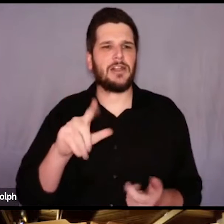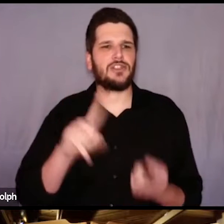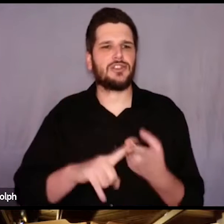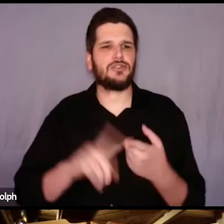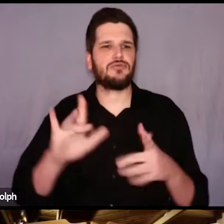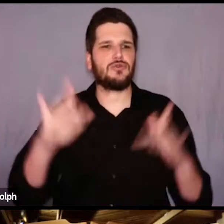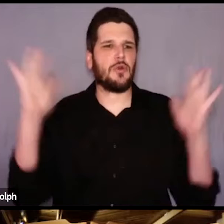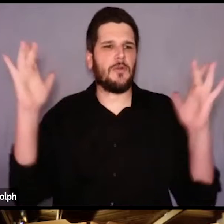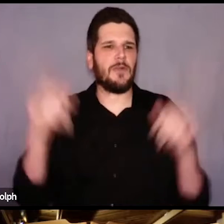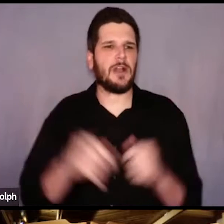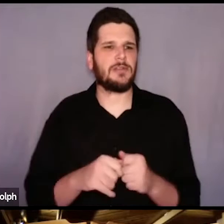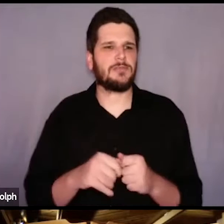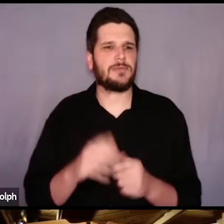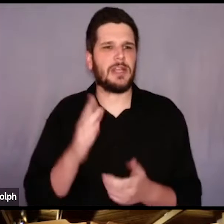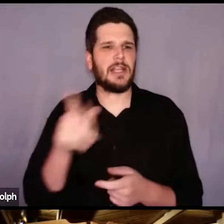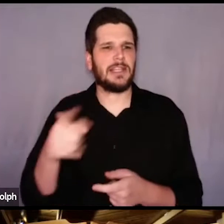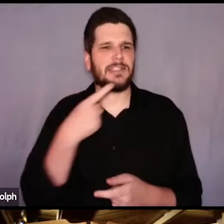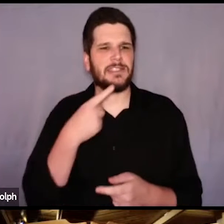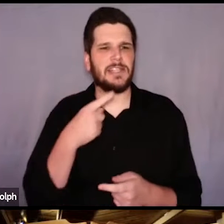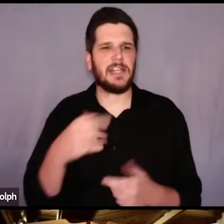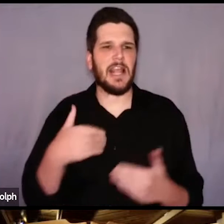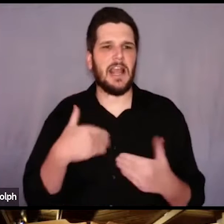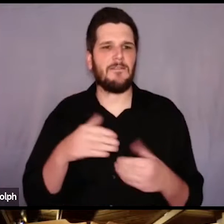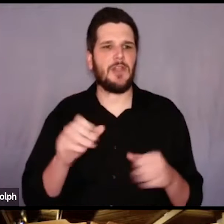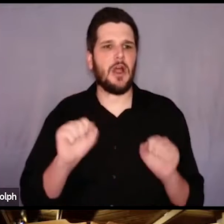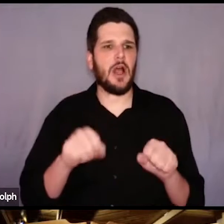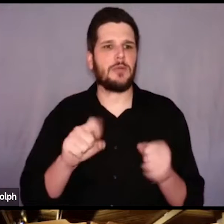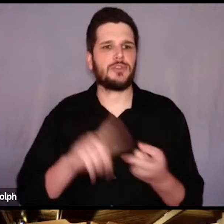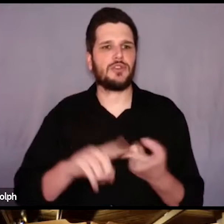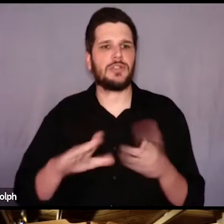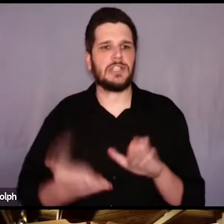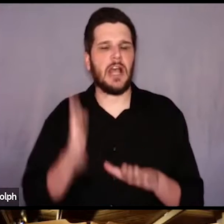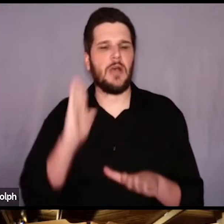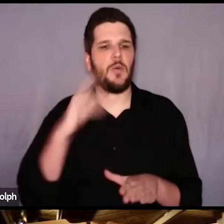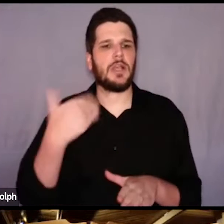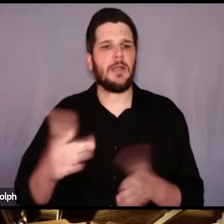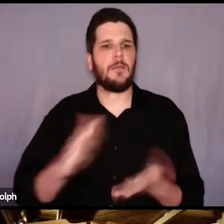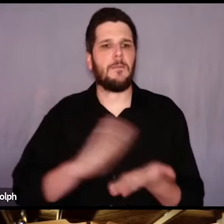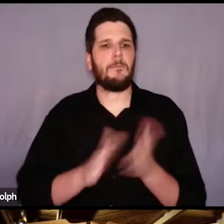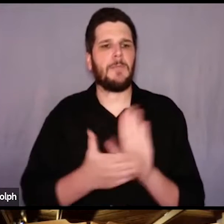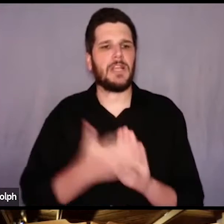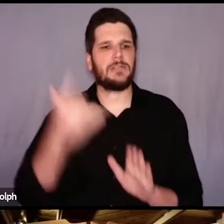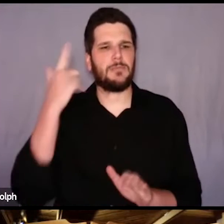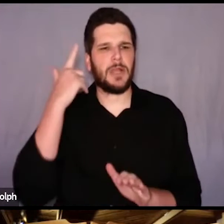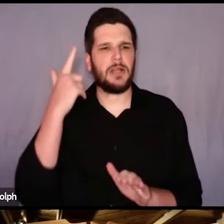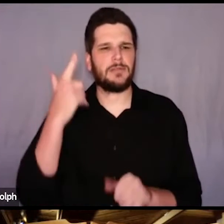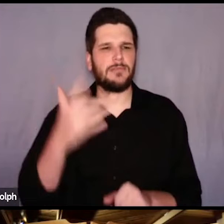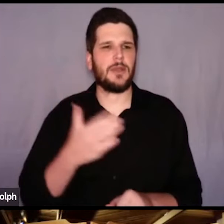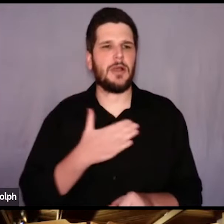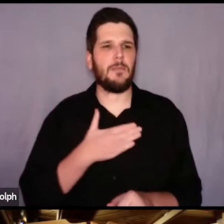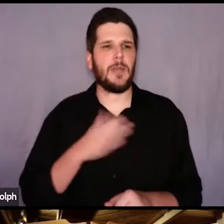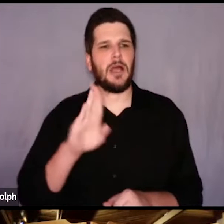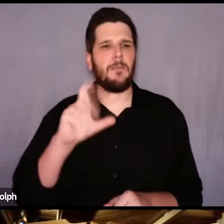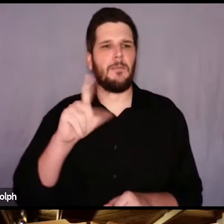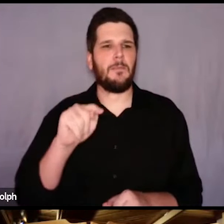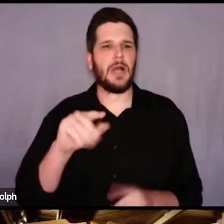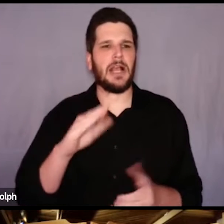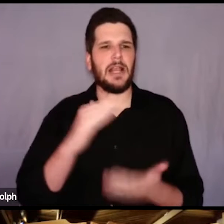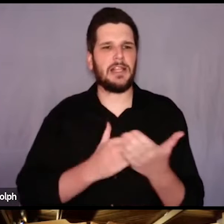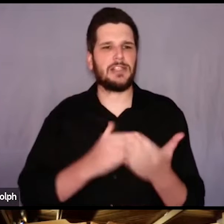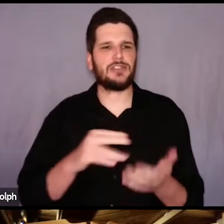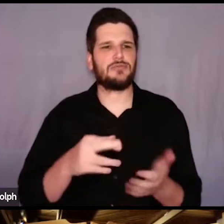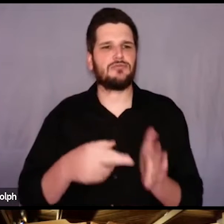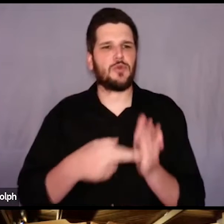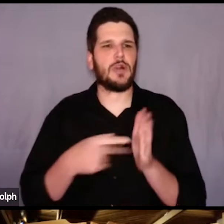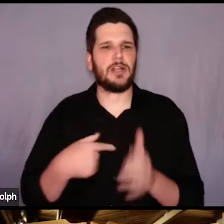because some people are afraid of facing their own humanity, living and dying on their own terms. Fuck the world for thinking they could